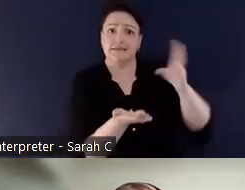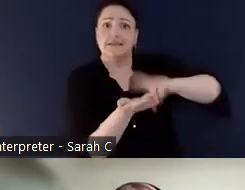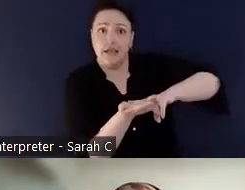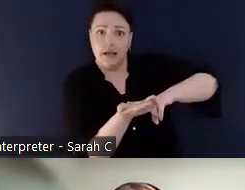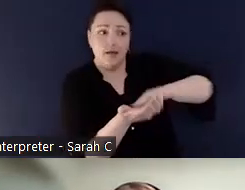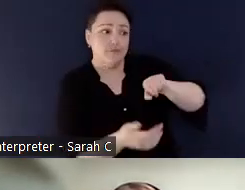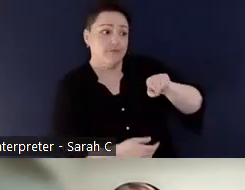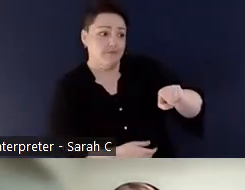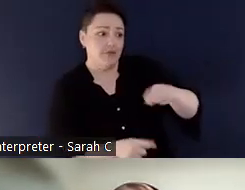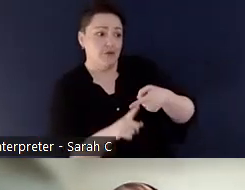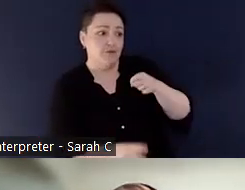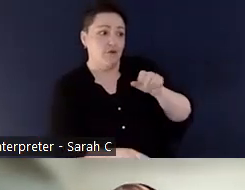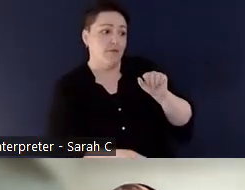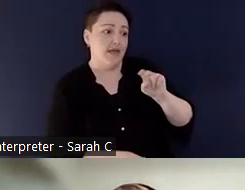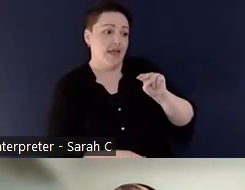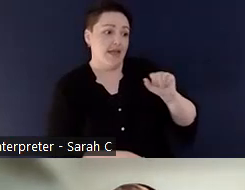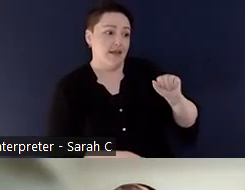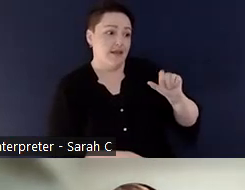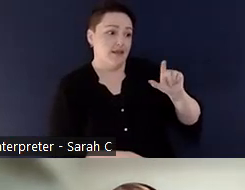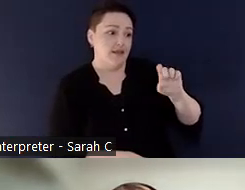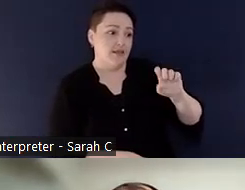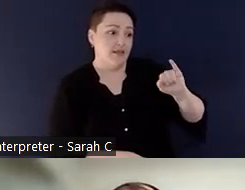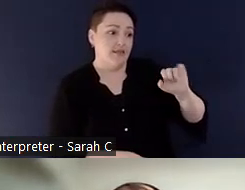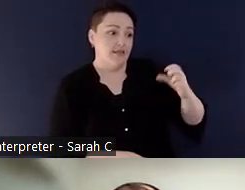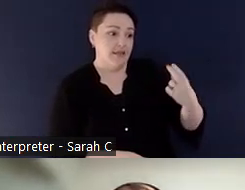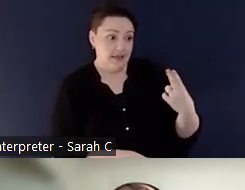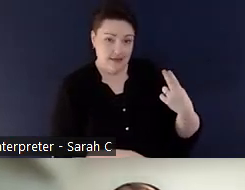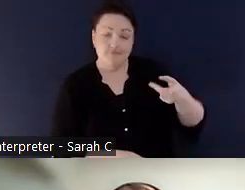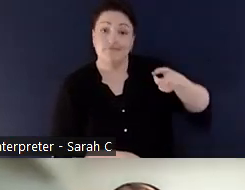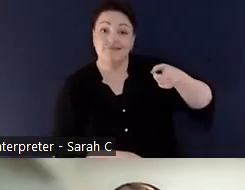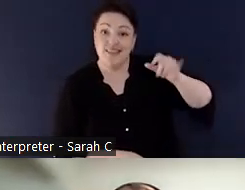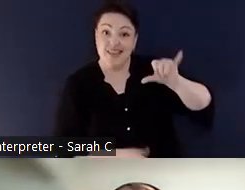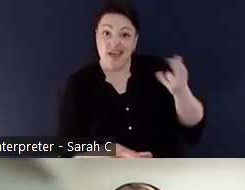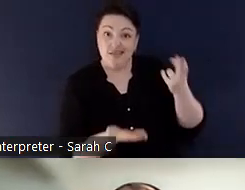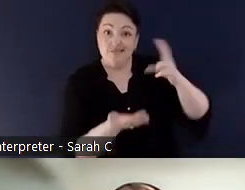you to get updates on the call for application process.